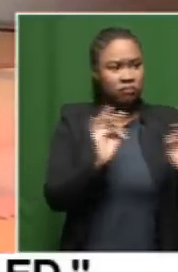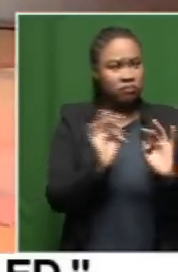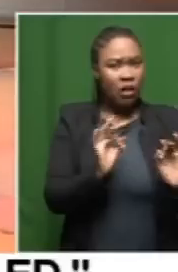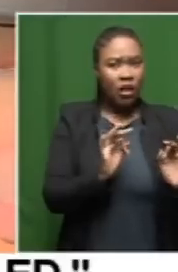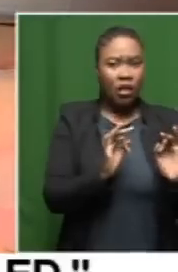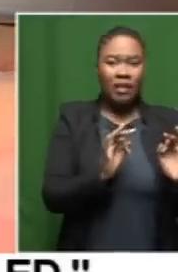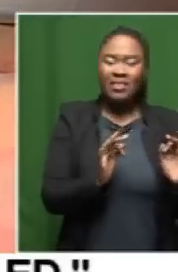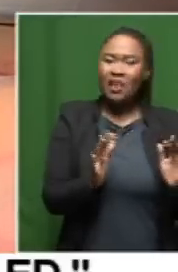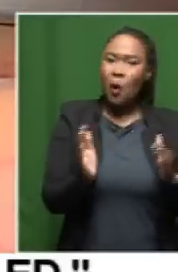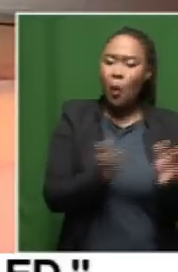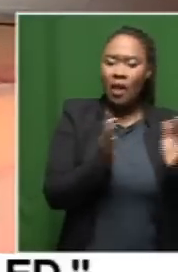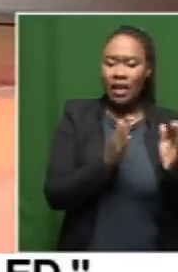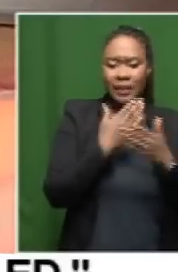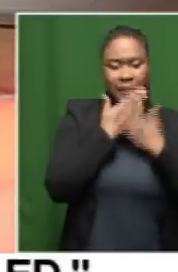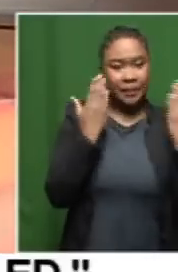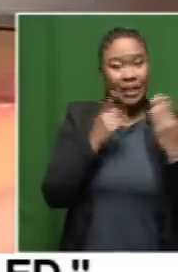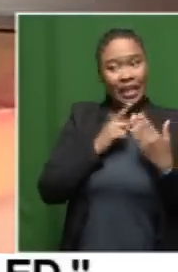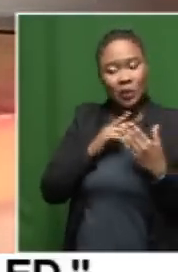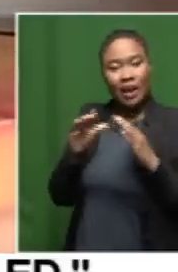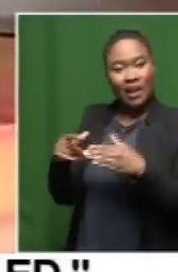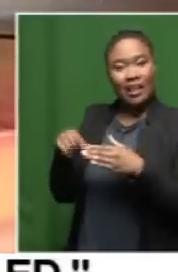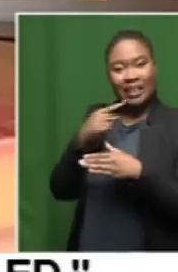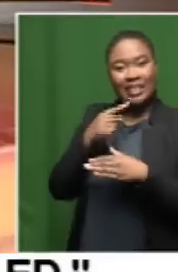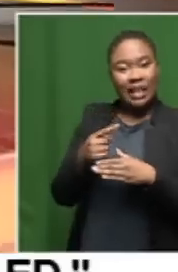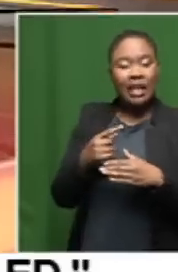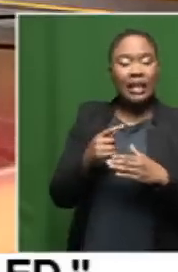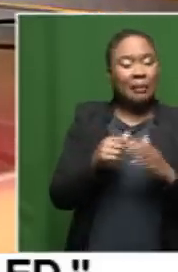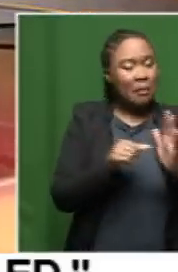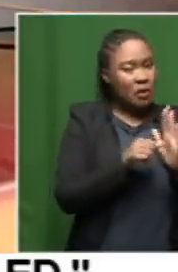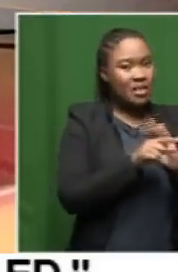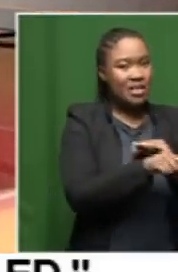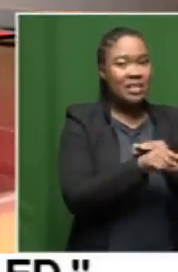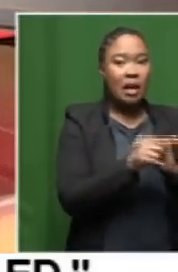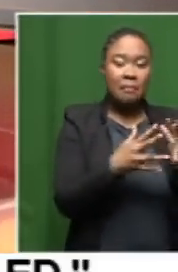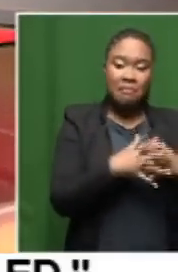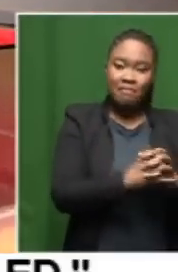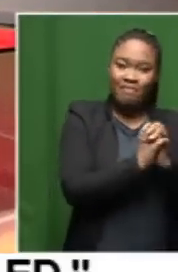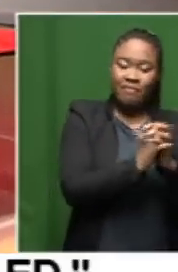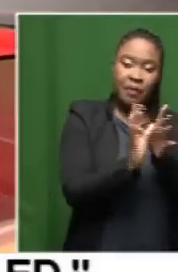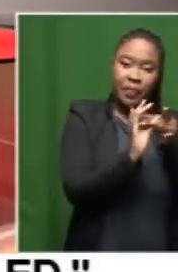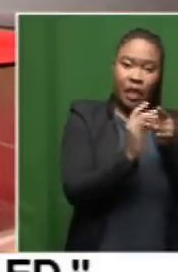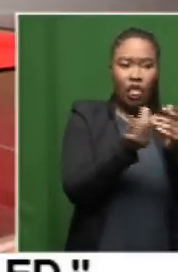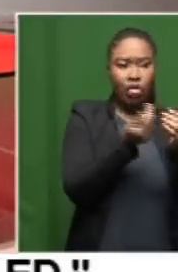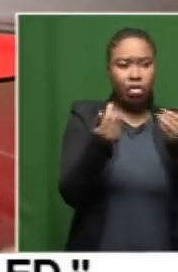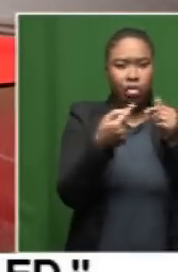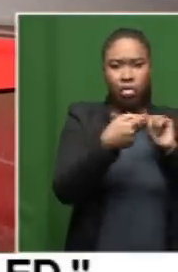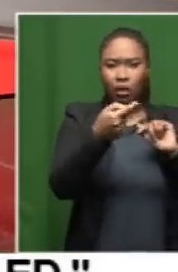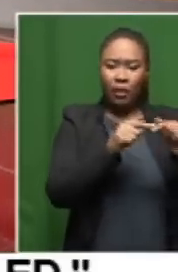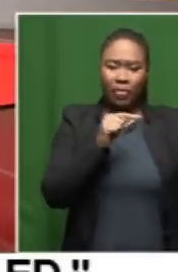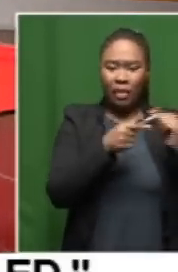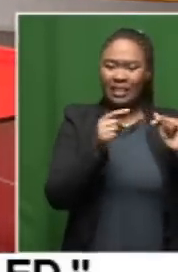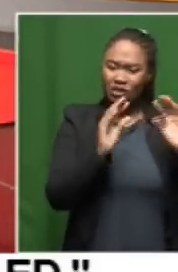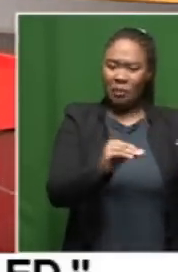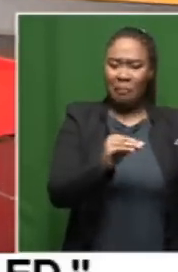in the movement should unite more and stop internal divisions. Because in many instances today, when you see the